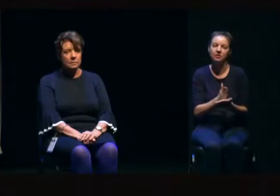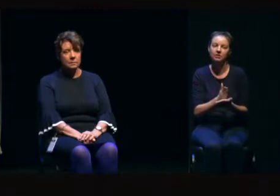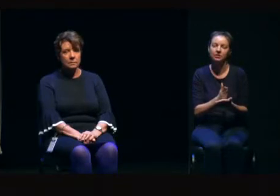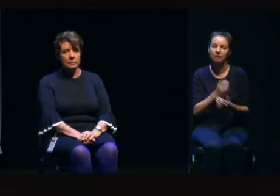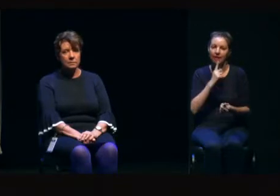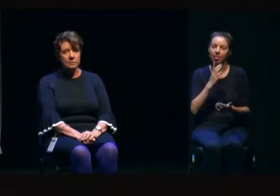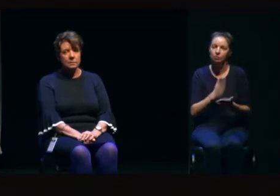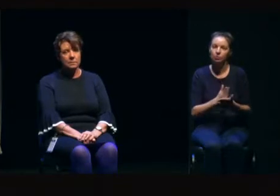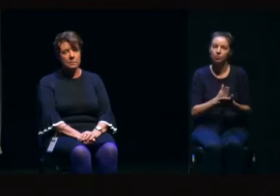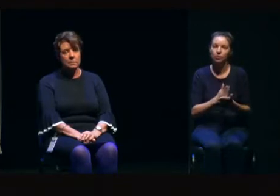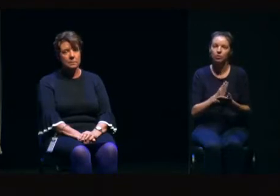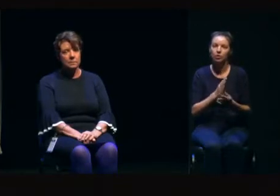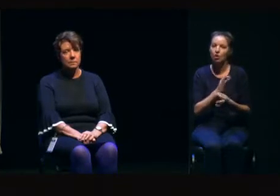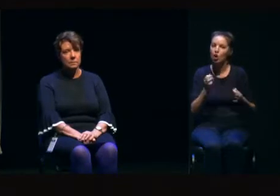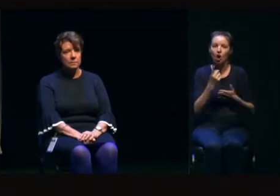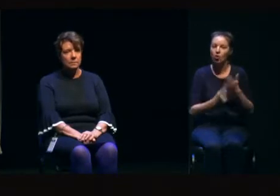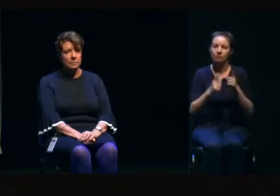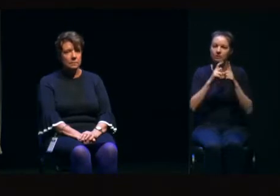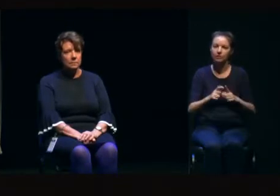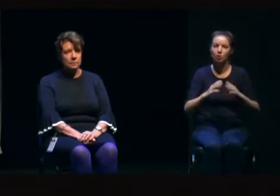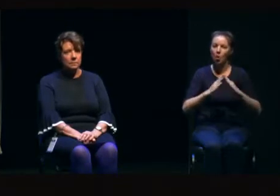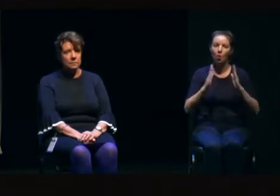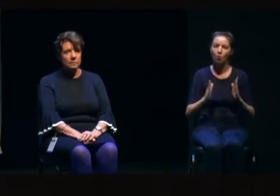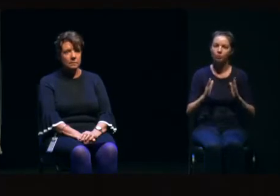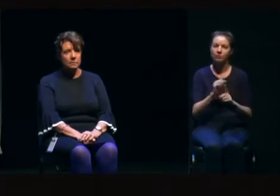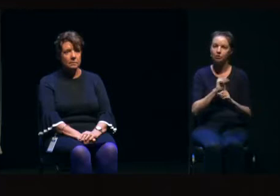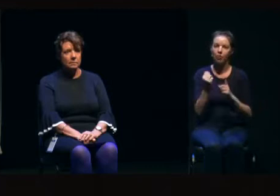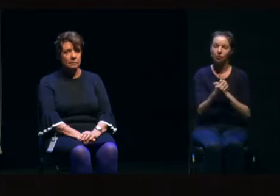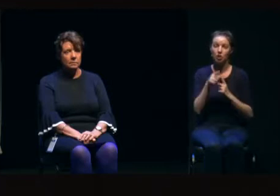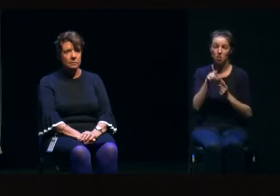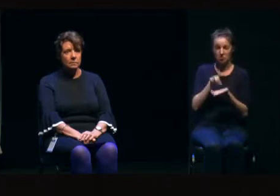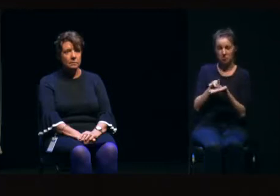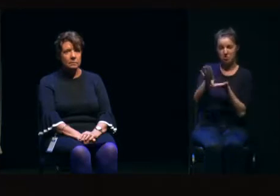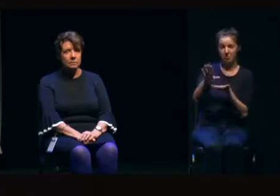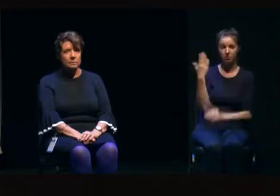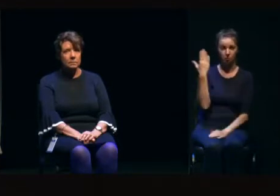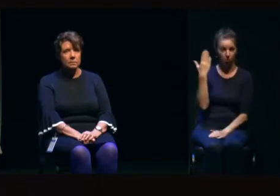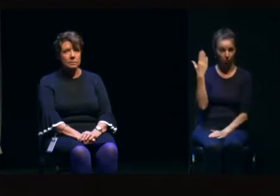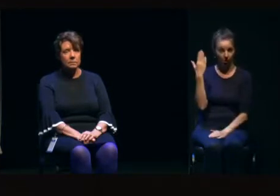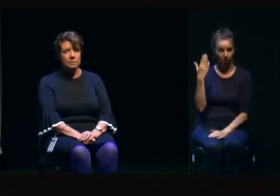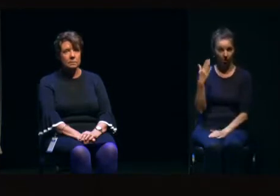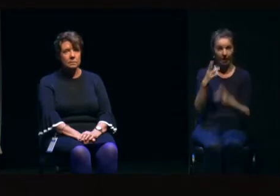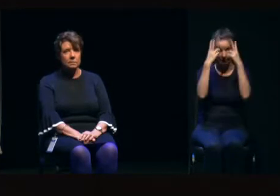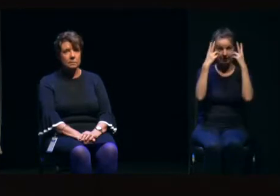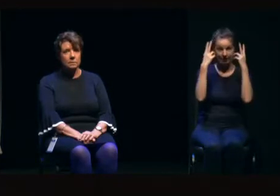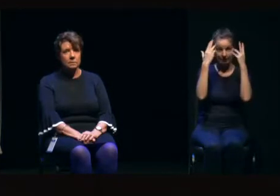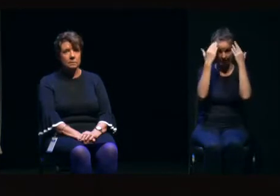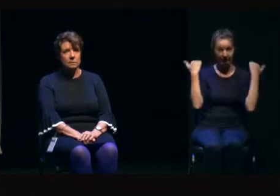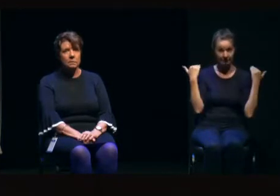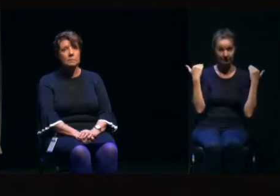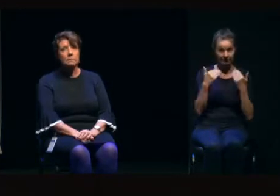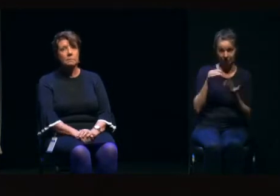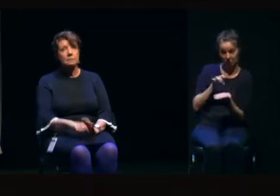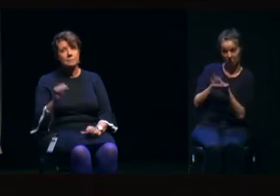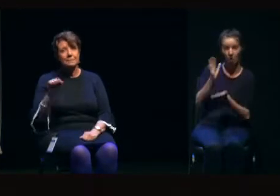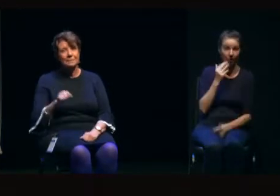just that very difficult home situation, because in fact you were expelled from school by the nuns. Yeah, well, when you were six, so